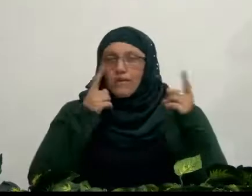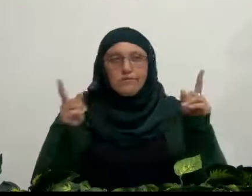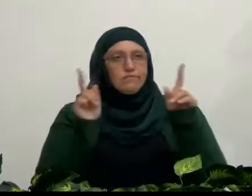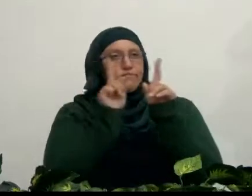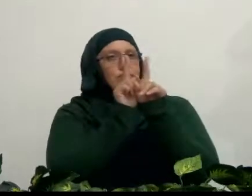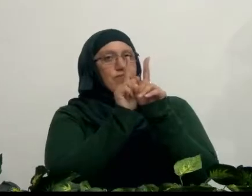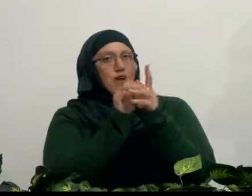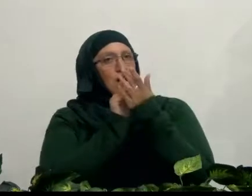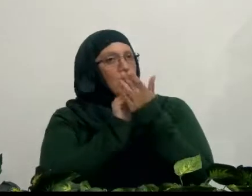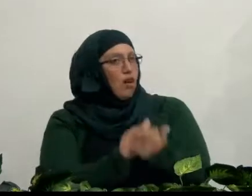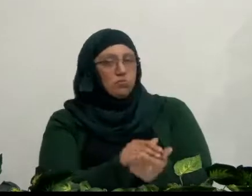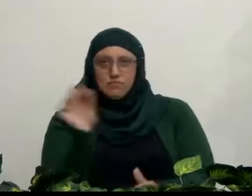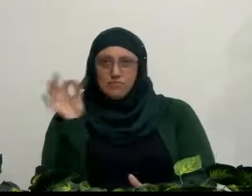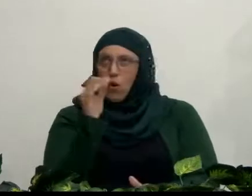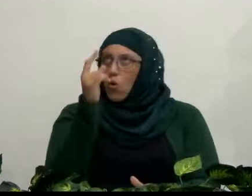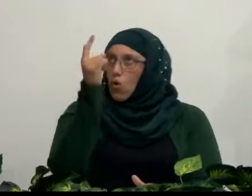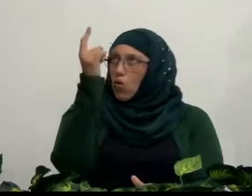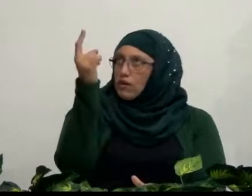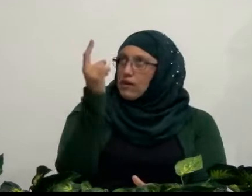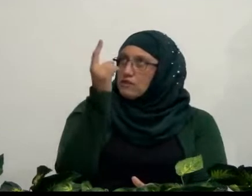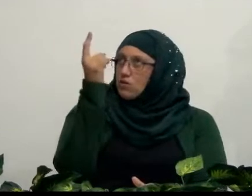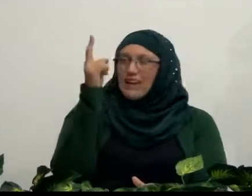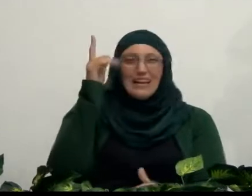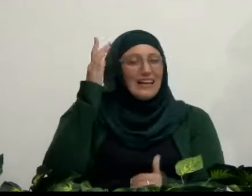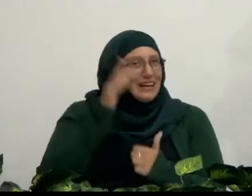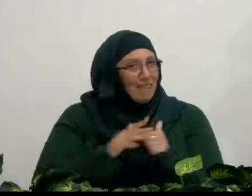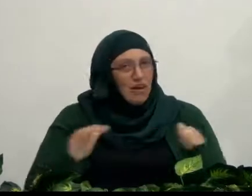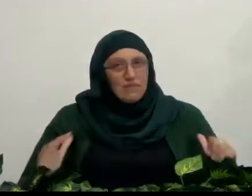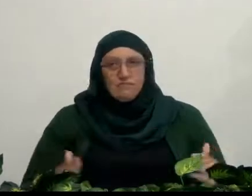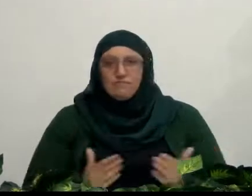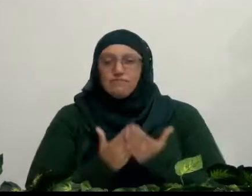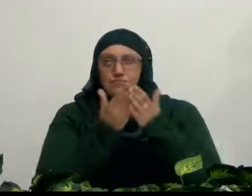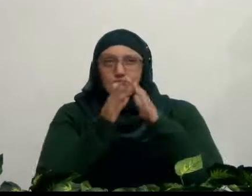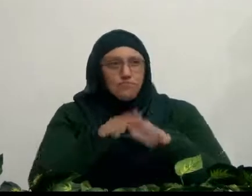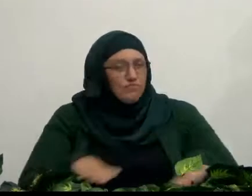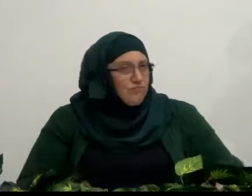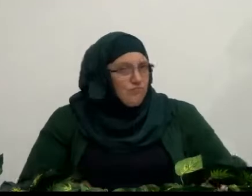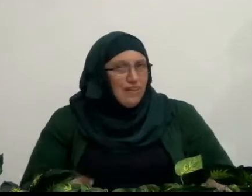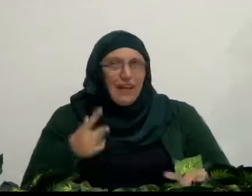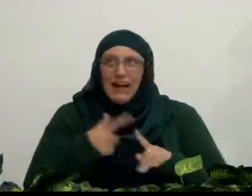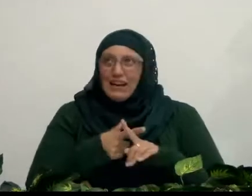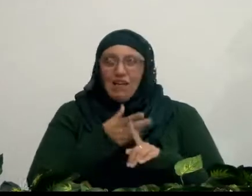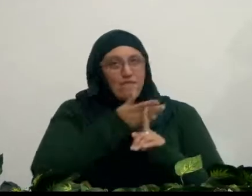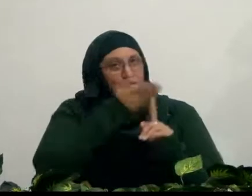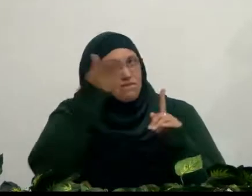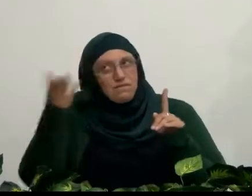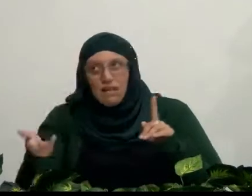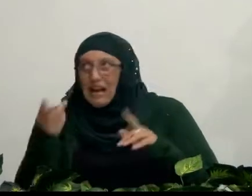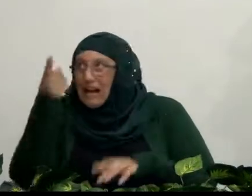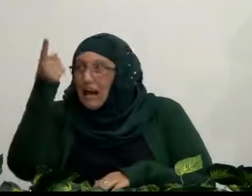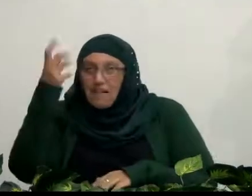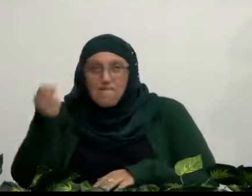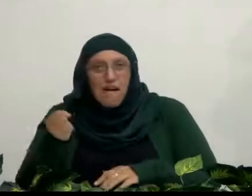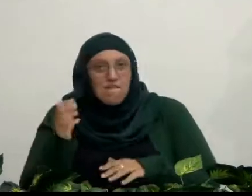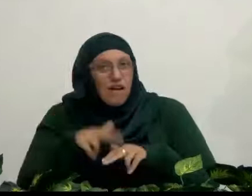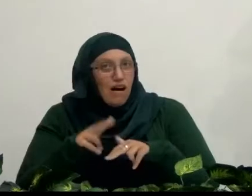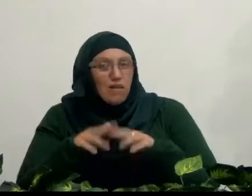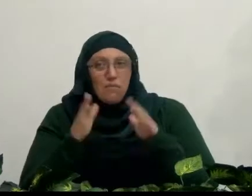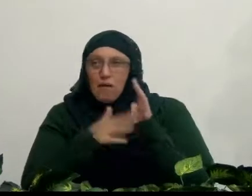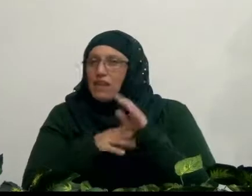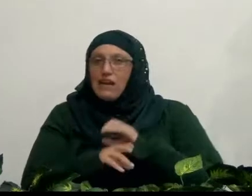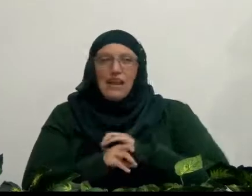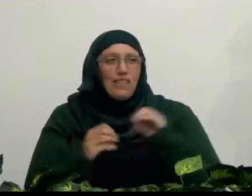is independent. He never begets, nor is he begotten. And none can ever be his equal. That's